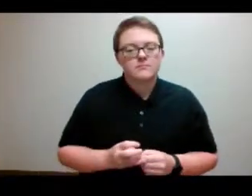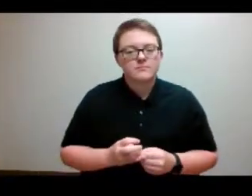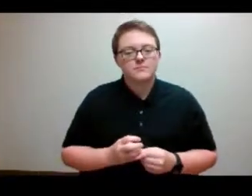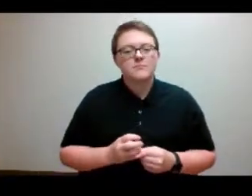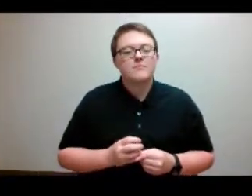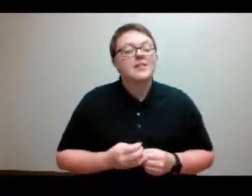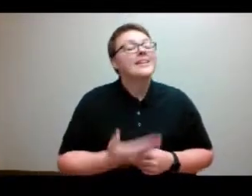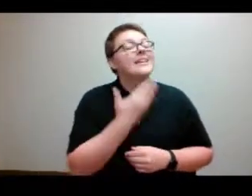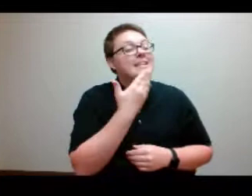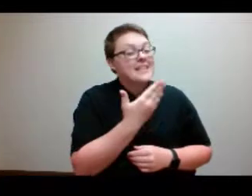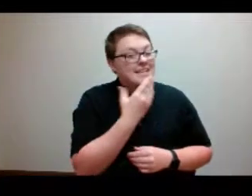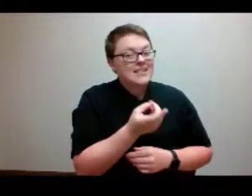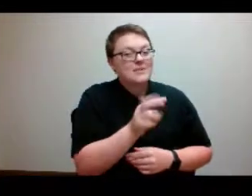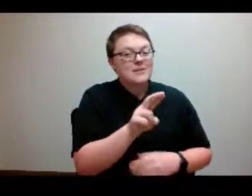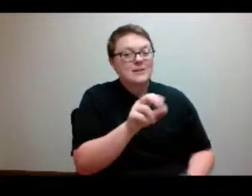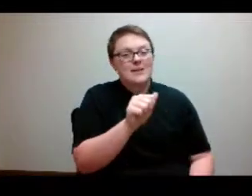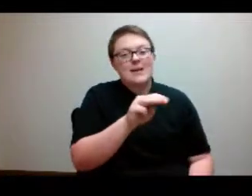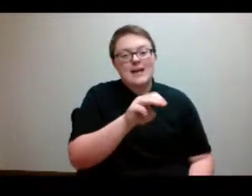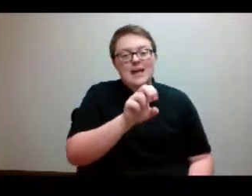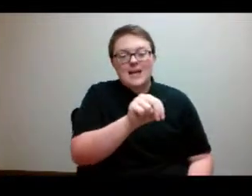Thank you, Dr. Amen. And again,